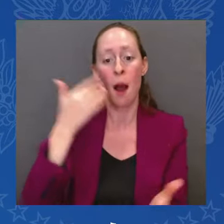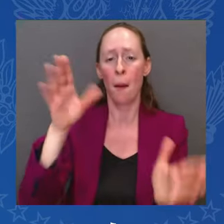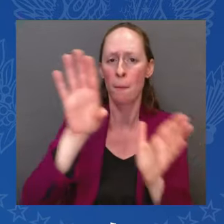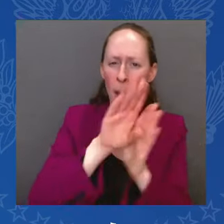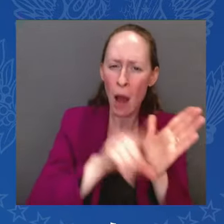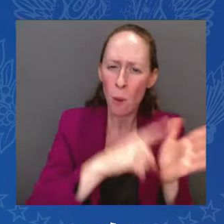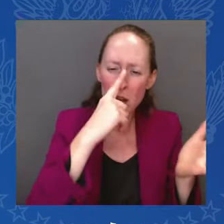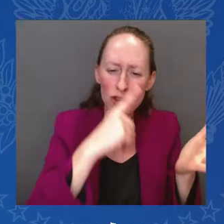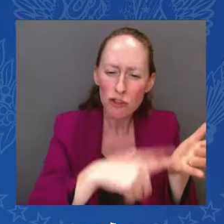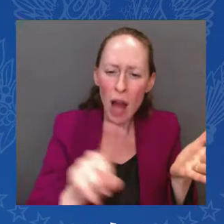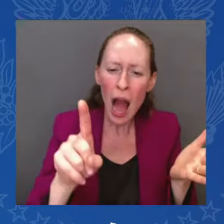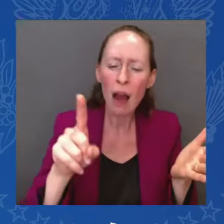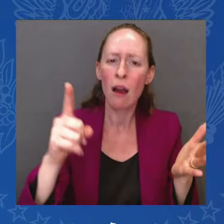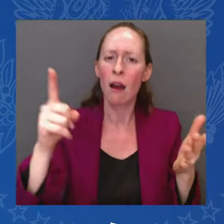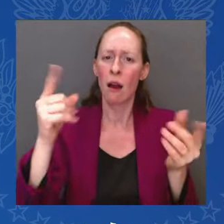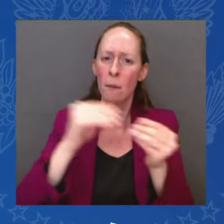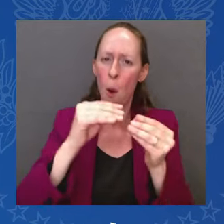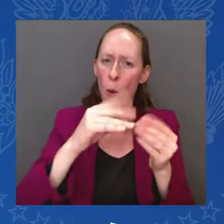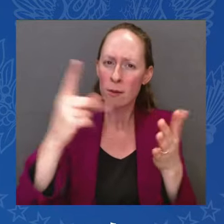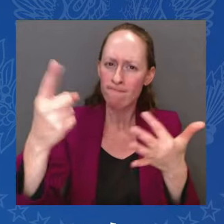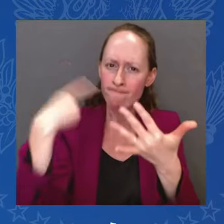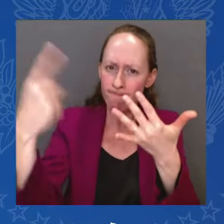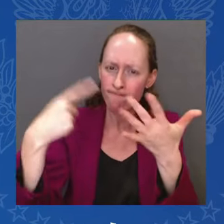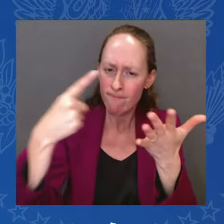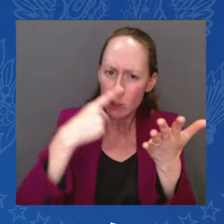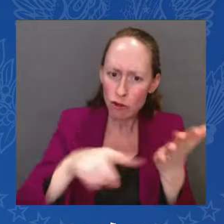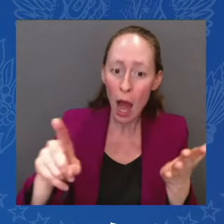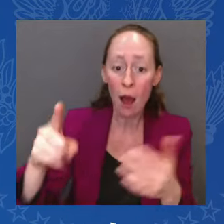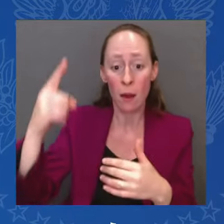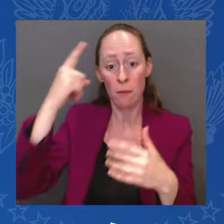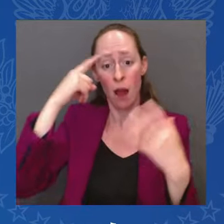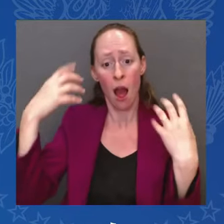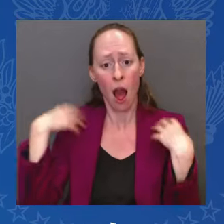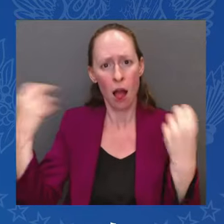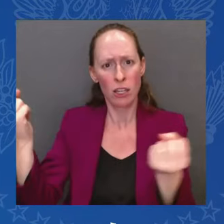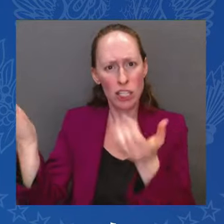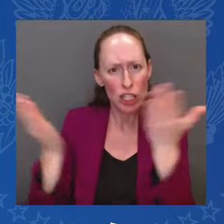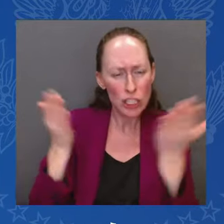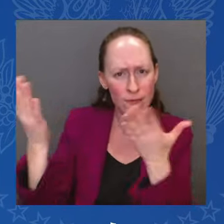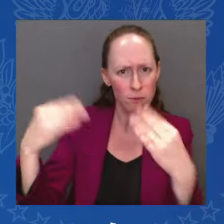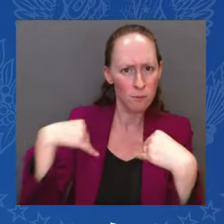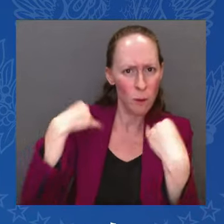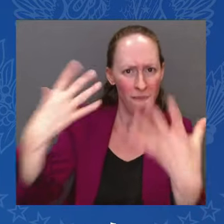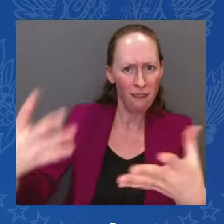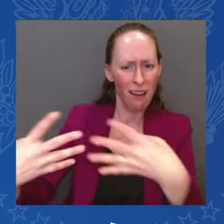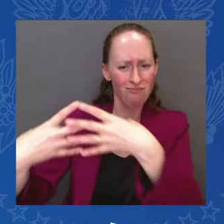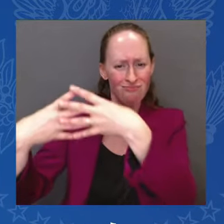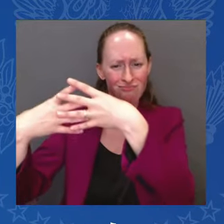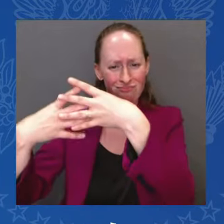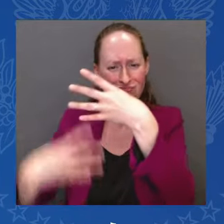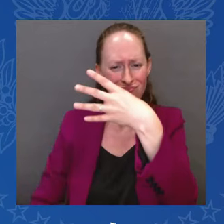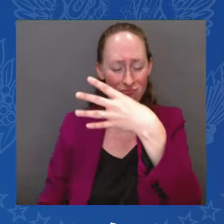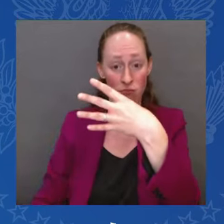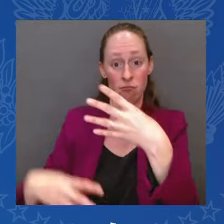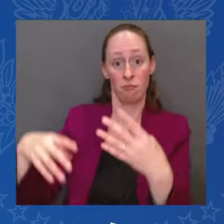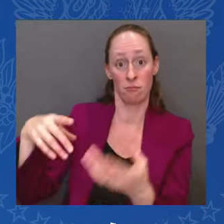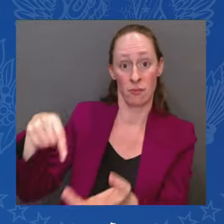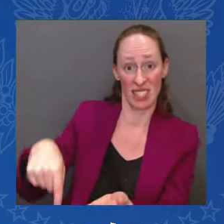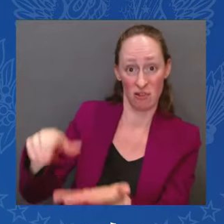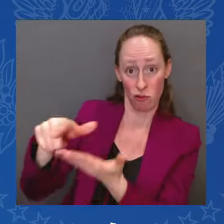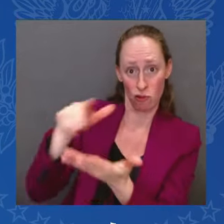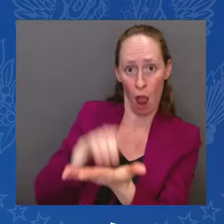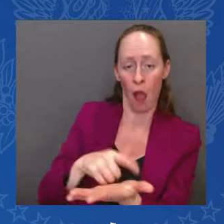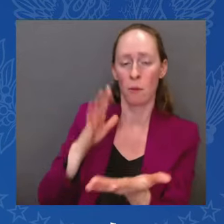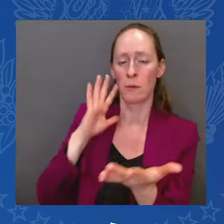mental health services, and so much more. This historic law will save lives. It's a really important first step. And by the